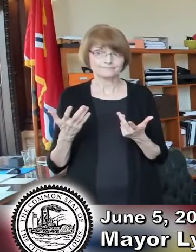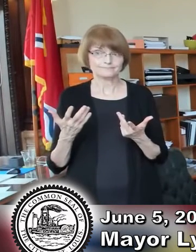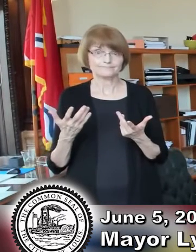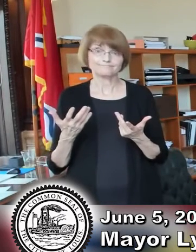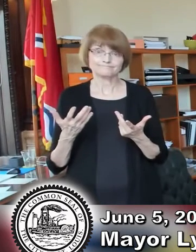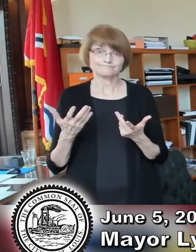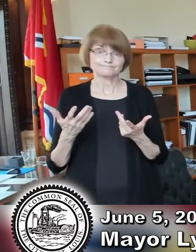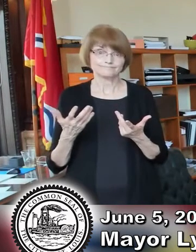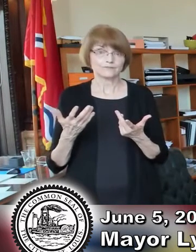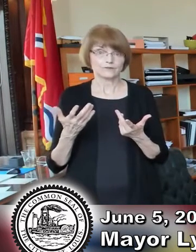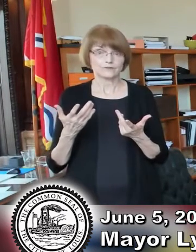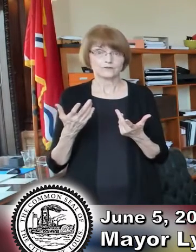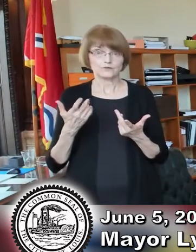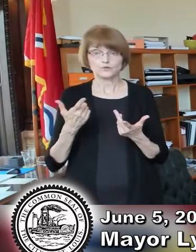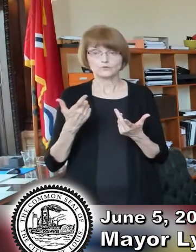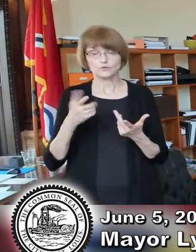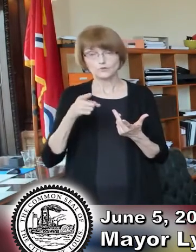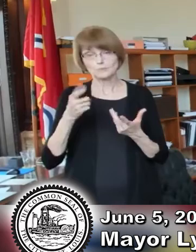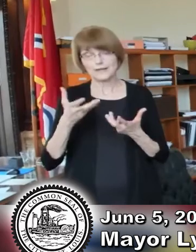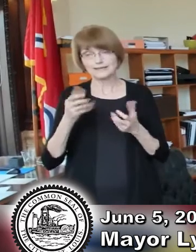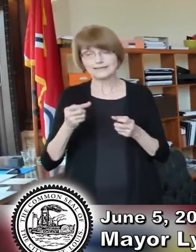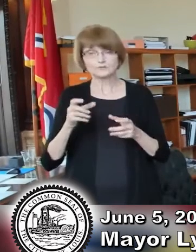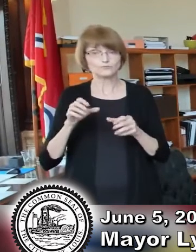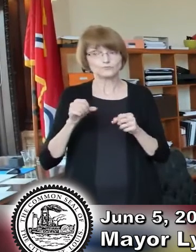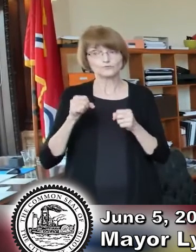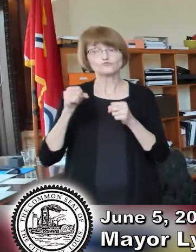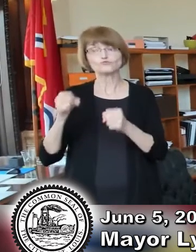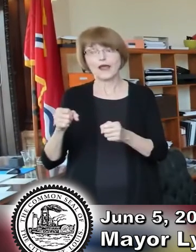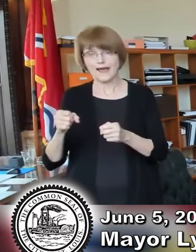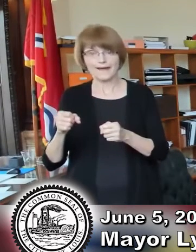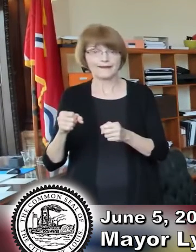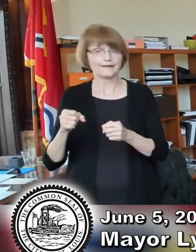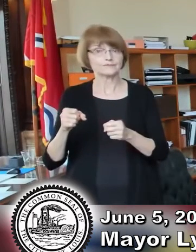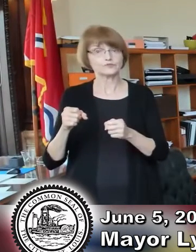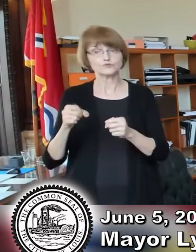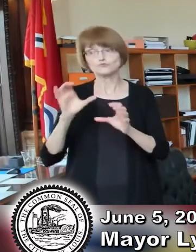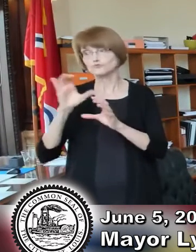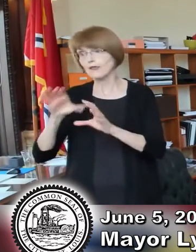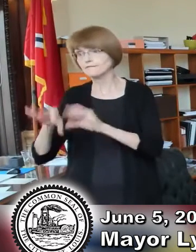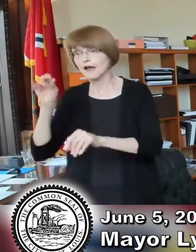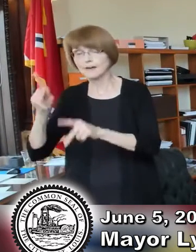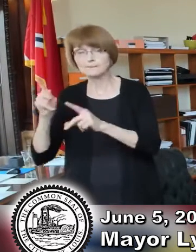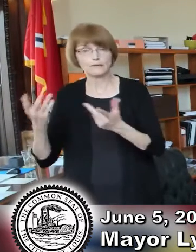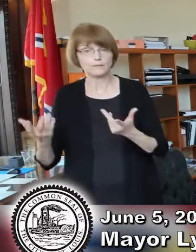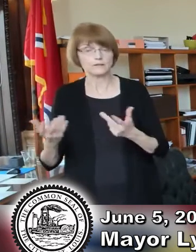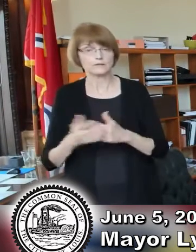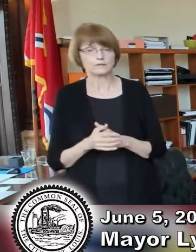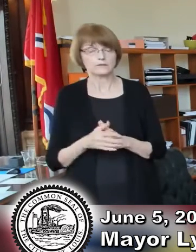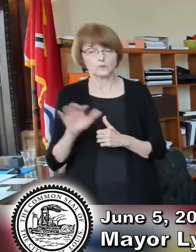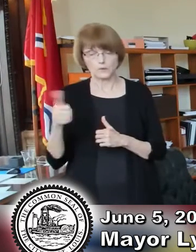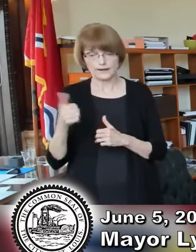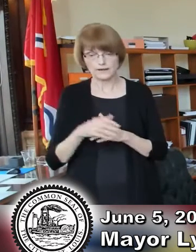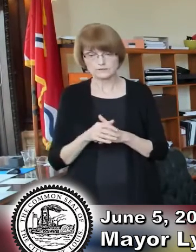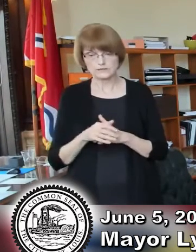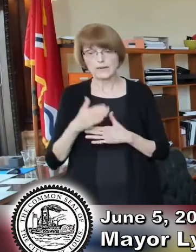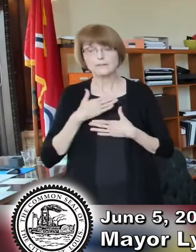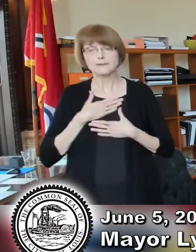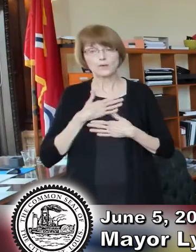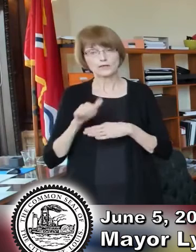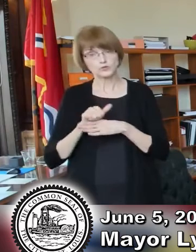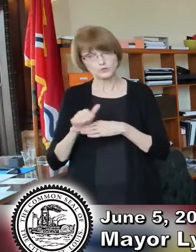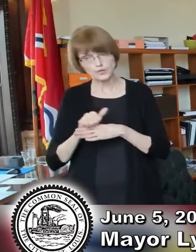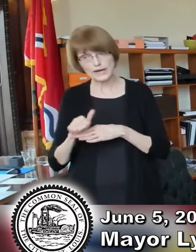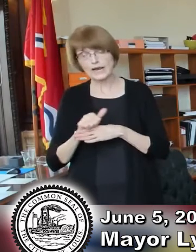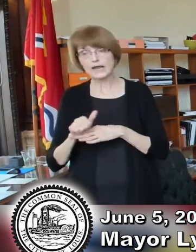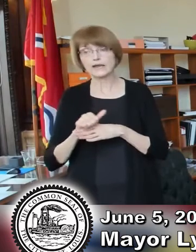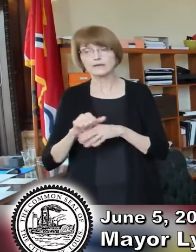go to someone, go track someone down. What else? Be willing to train and perform